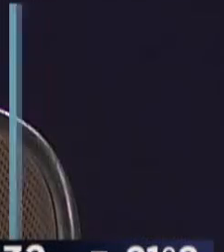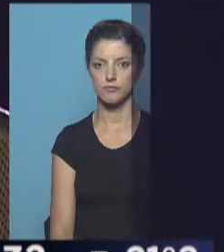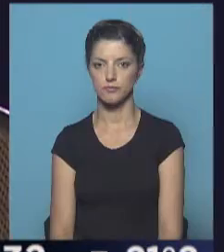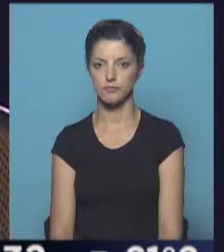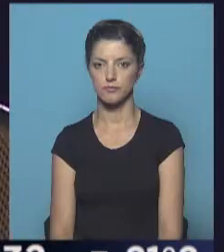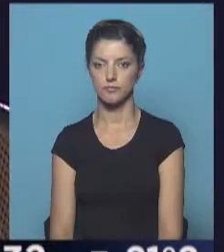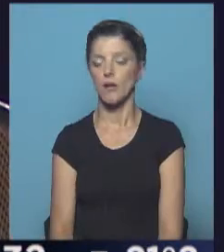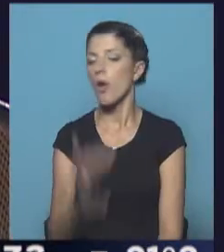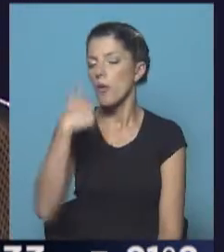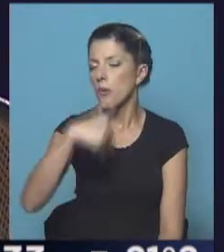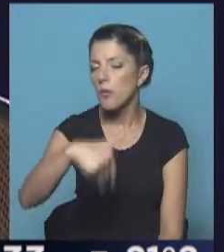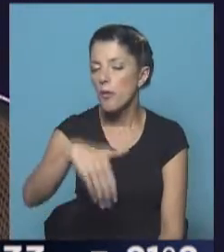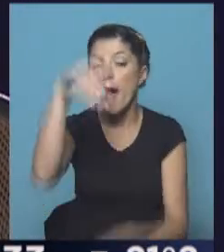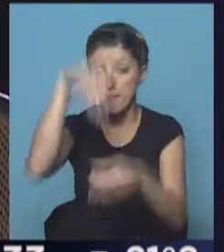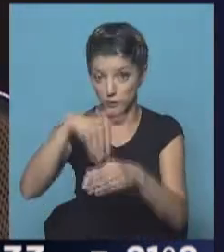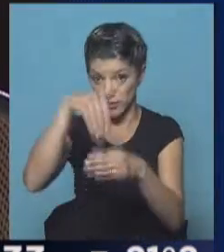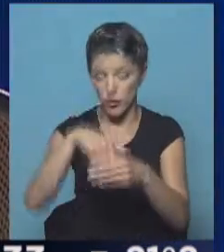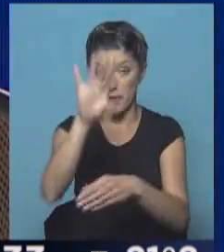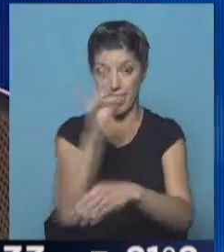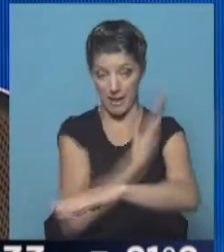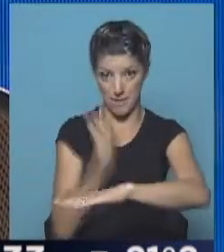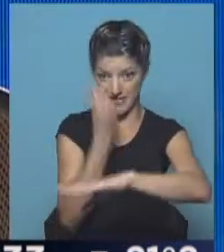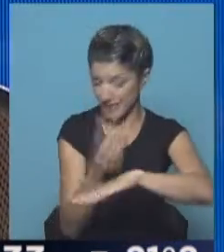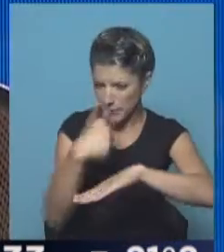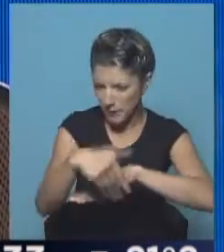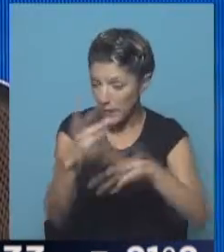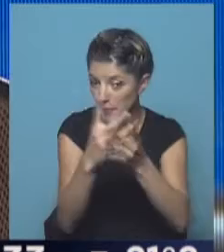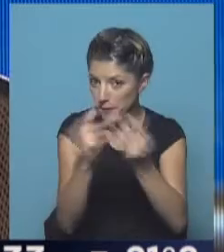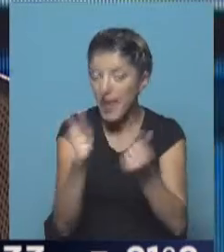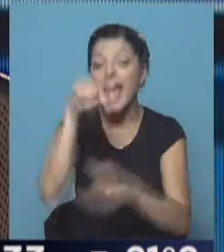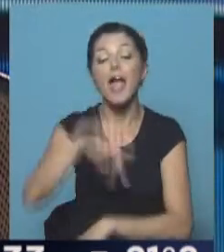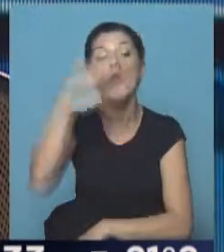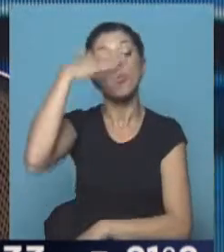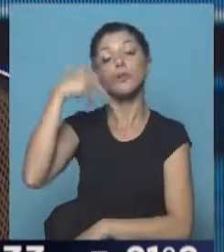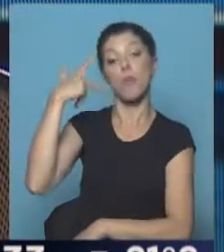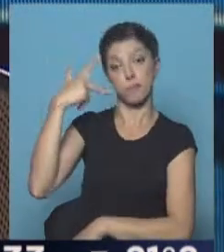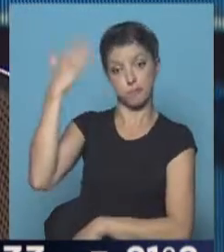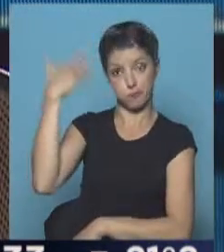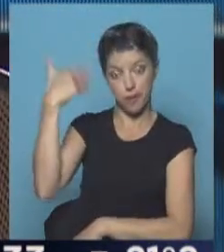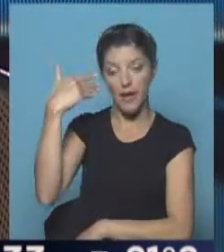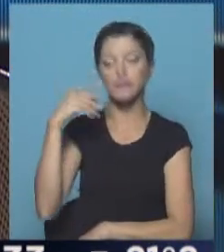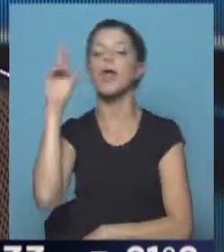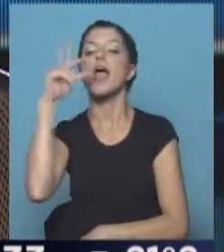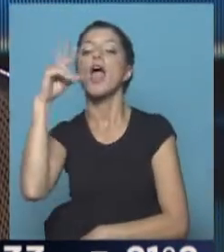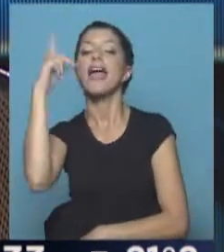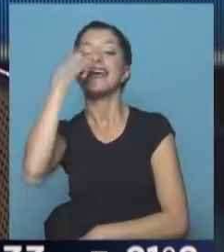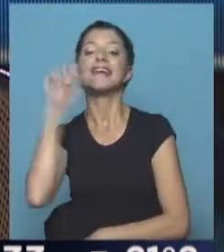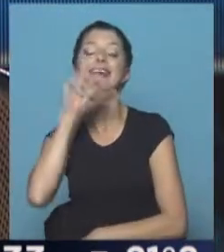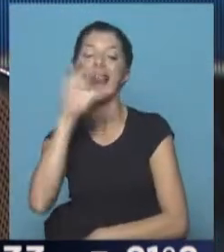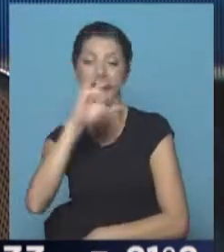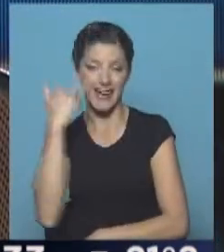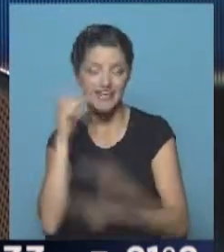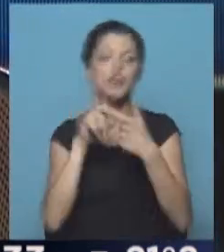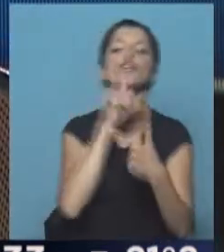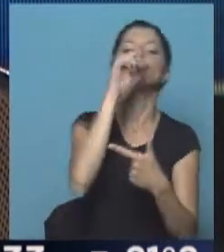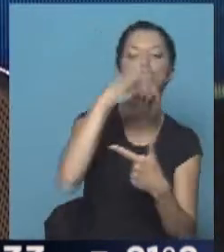La carrera hacia la Casa Blanca entra en su recta final. Tercer y último debate en Las Vegas. Hillary Clinton por un lado, Donald Trump por el otro. ¿Qué se